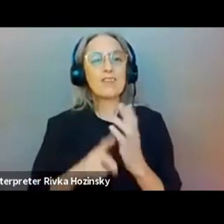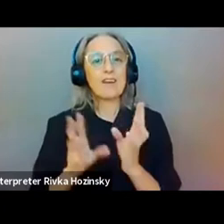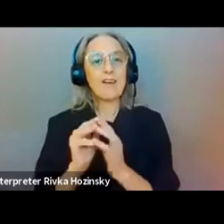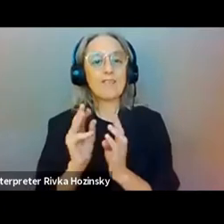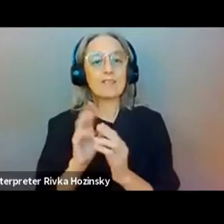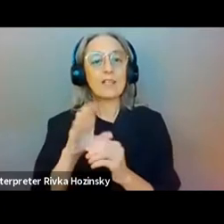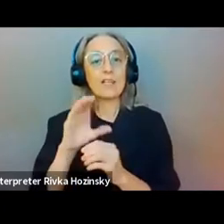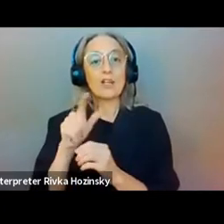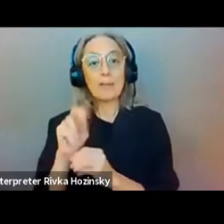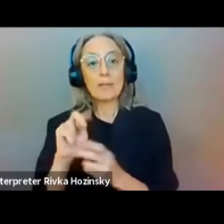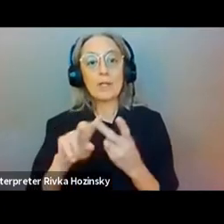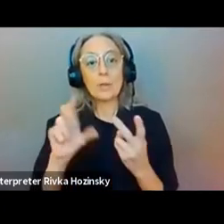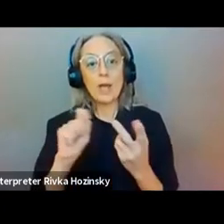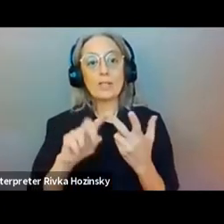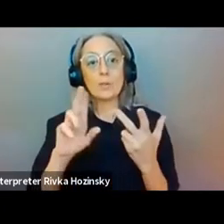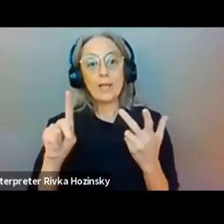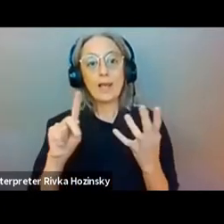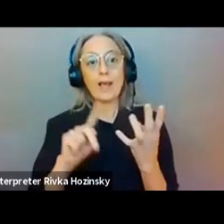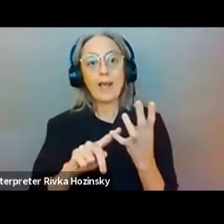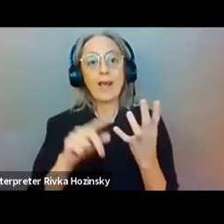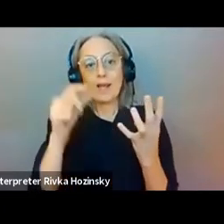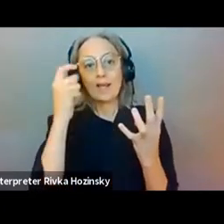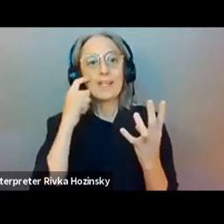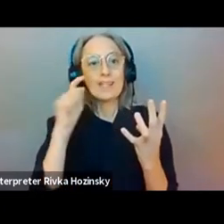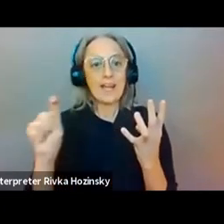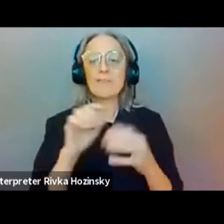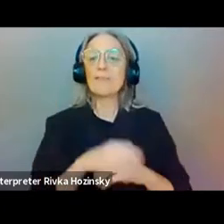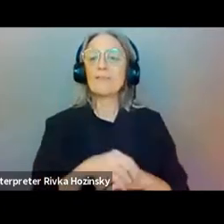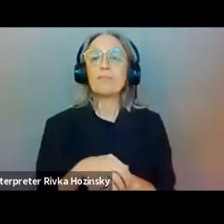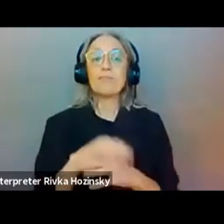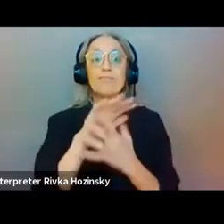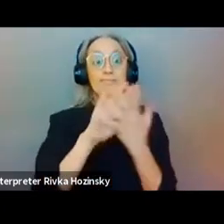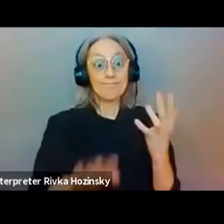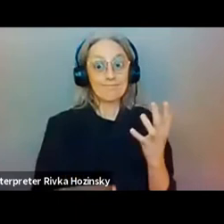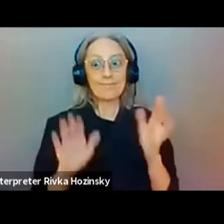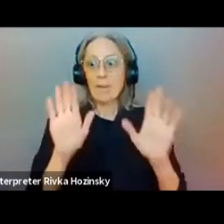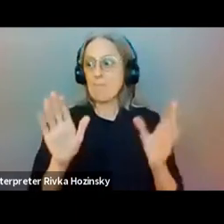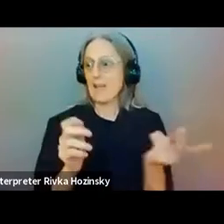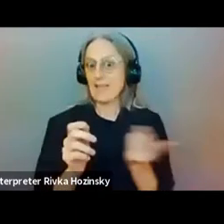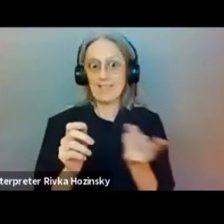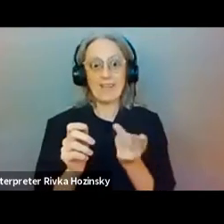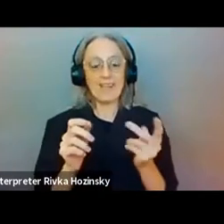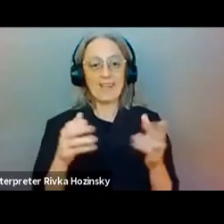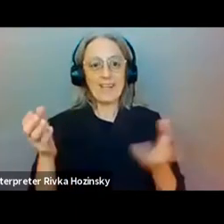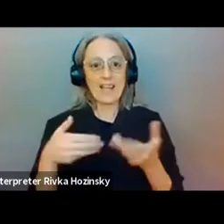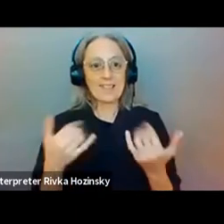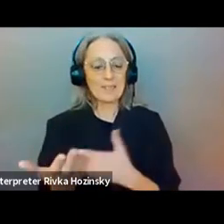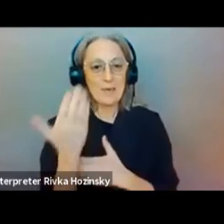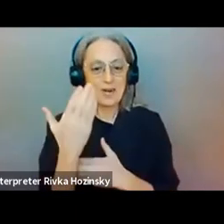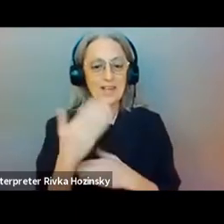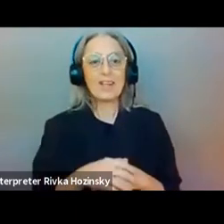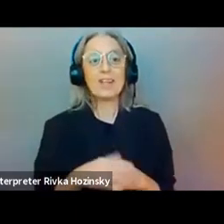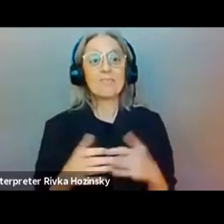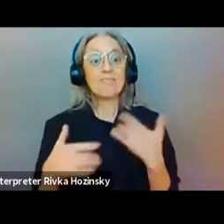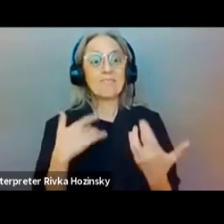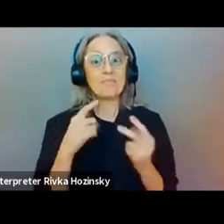the Caribbean, the US, the UK, and India. So those are our amazing guests this morning. I'm really excited to see what